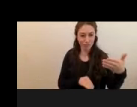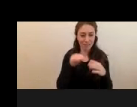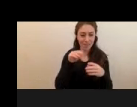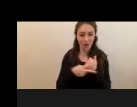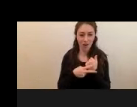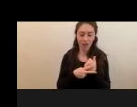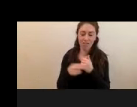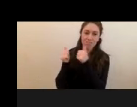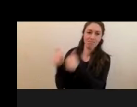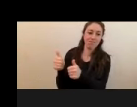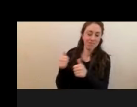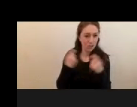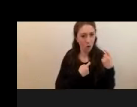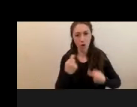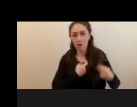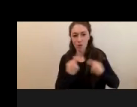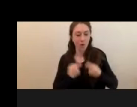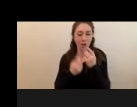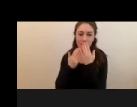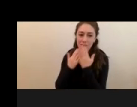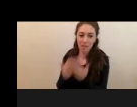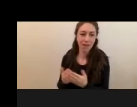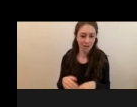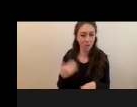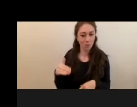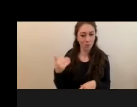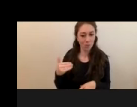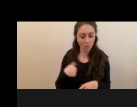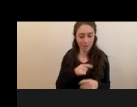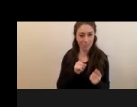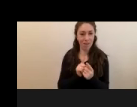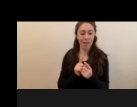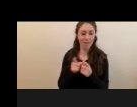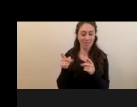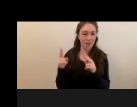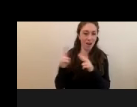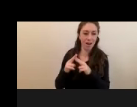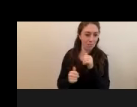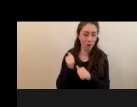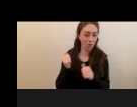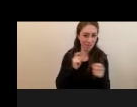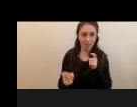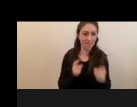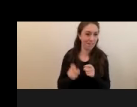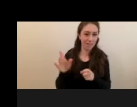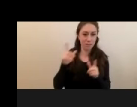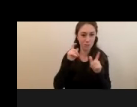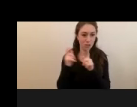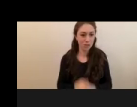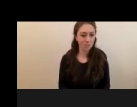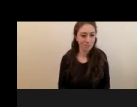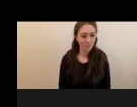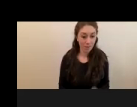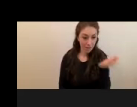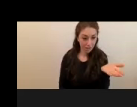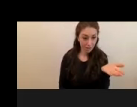our most active donors that we've encountered in this project. So here's some photos